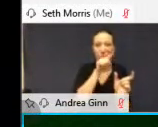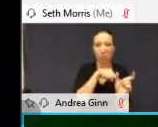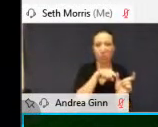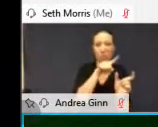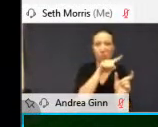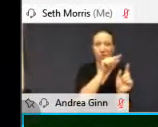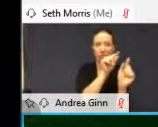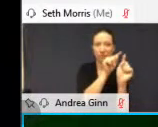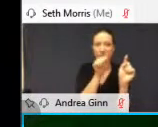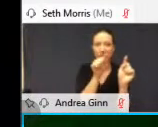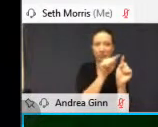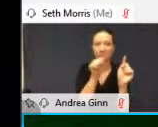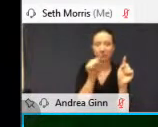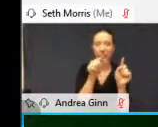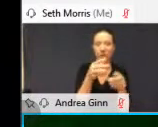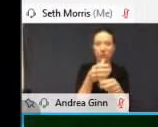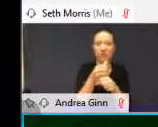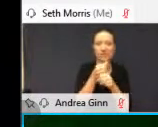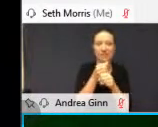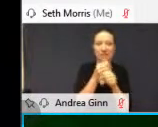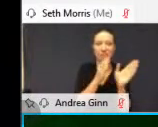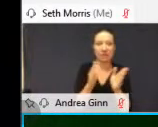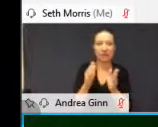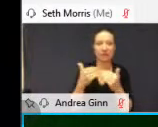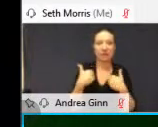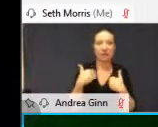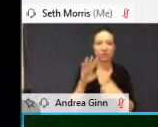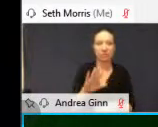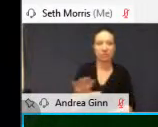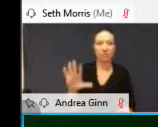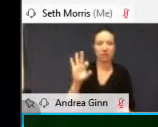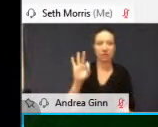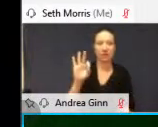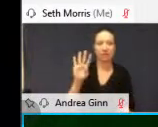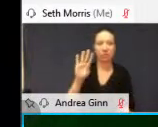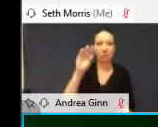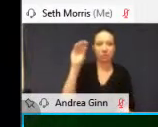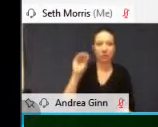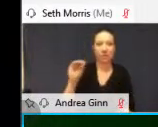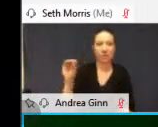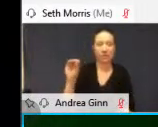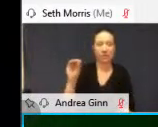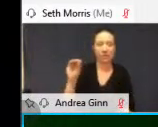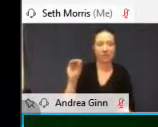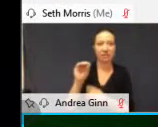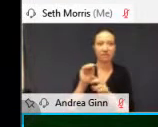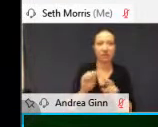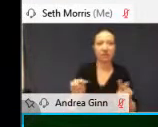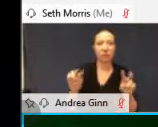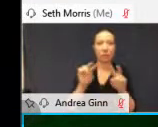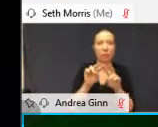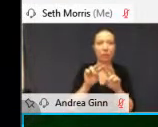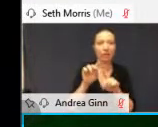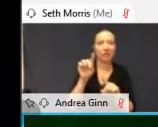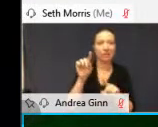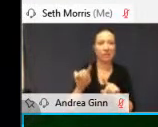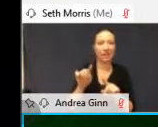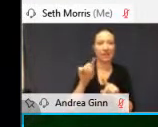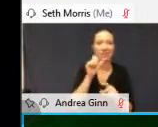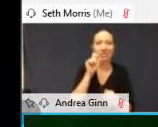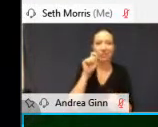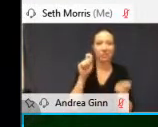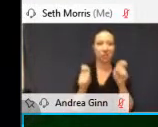a plan that has about 94% actuarial value, and that would not change under this